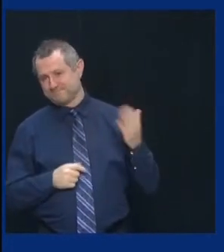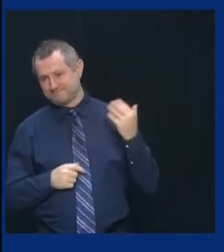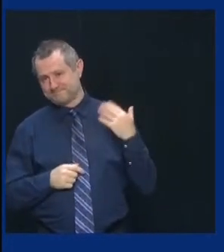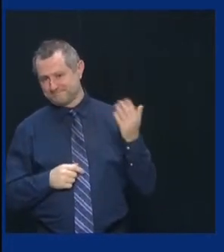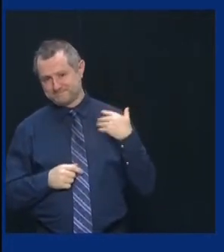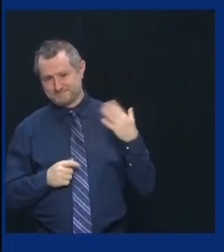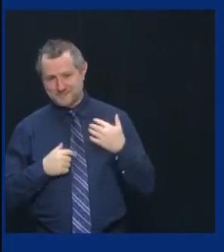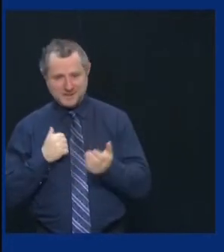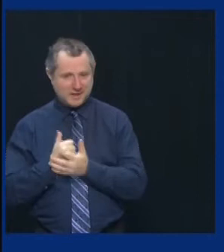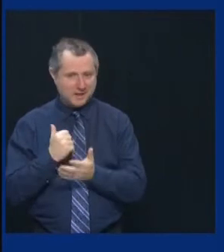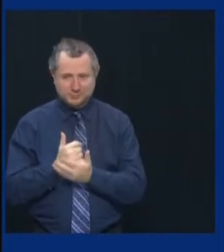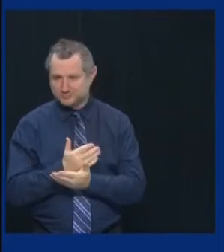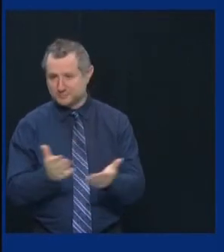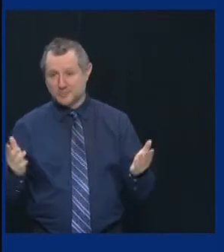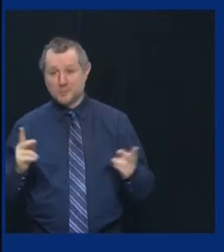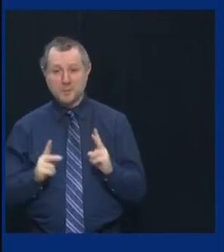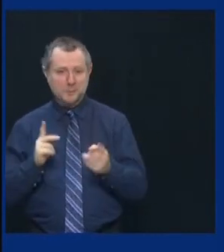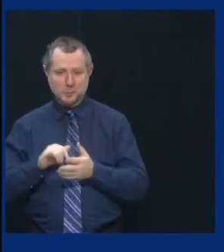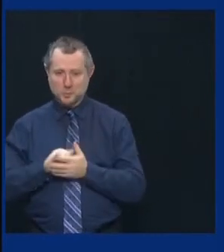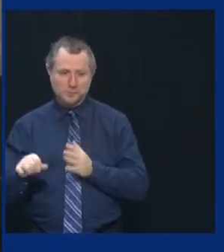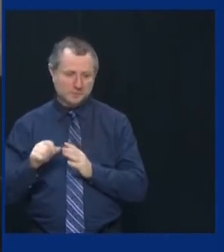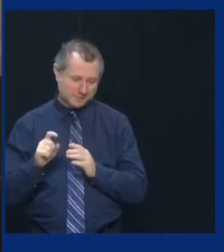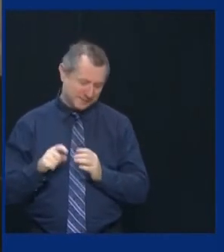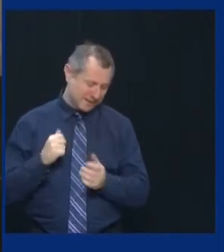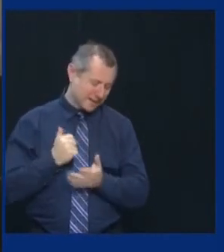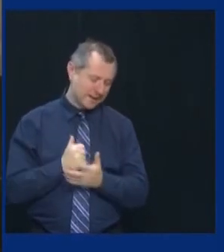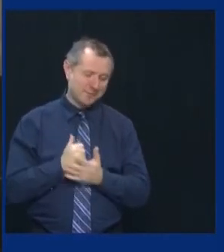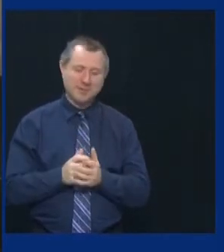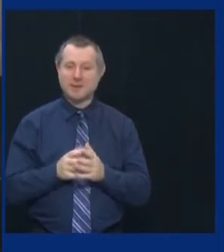we're facing or the people of this state are facing.